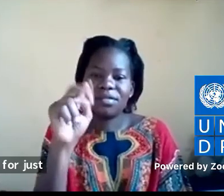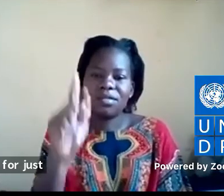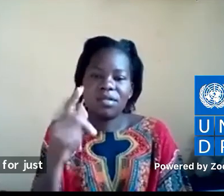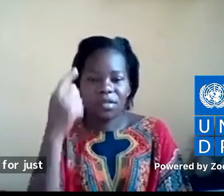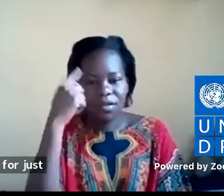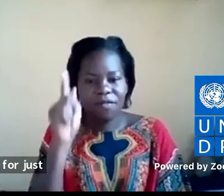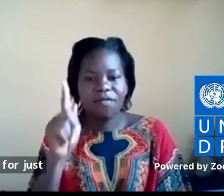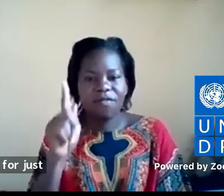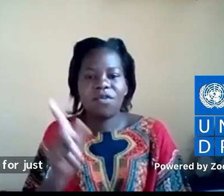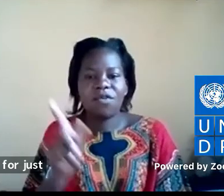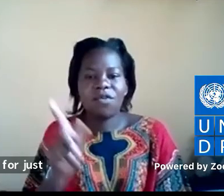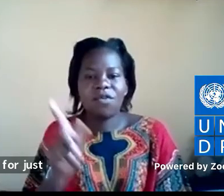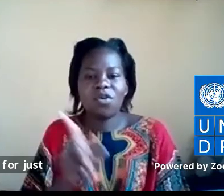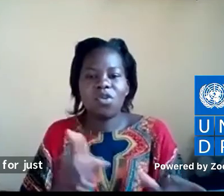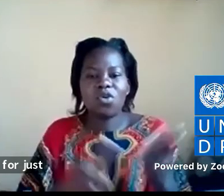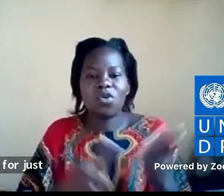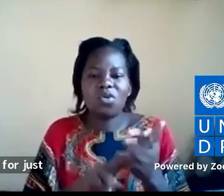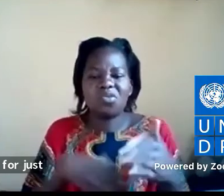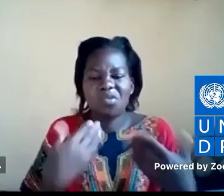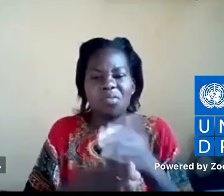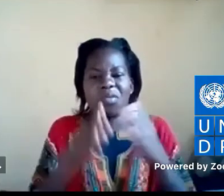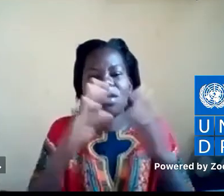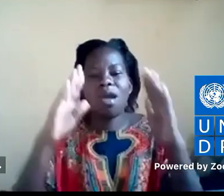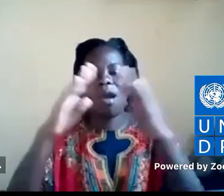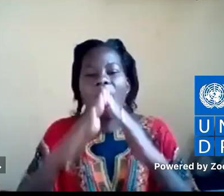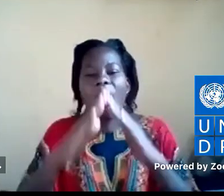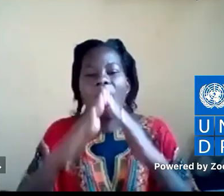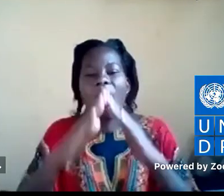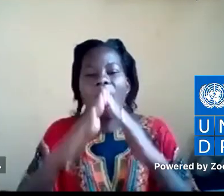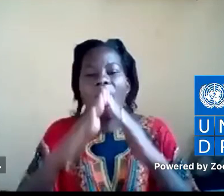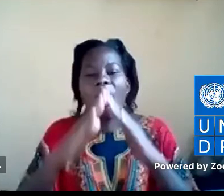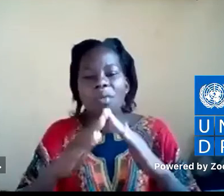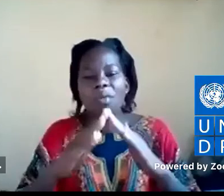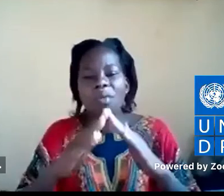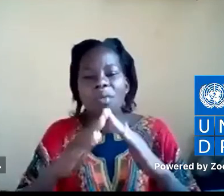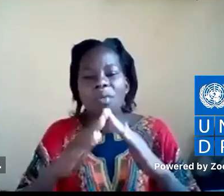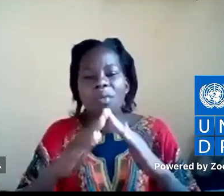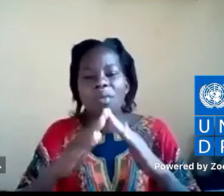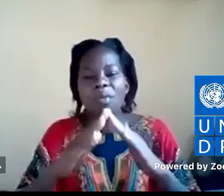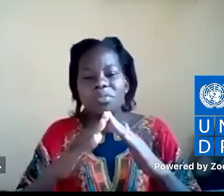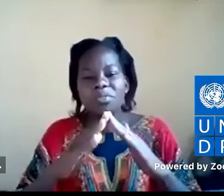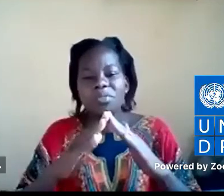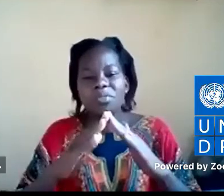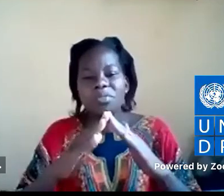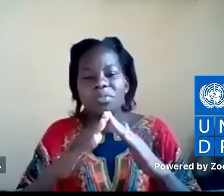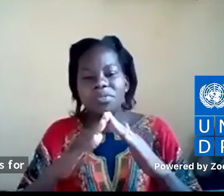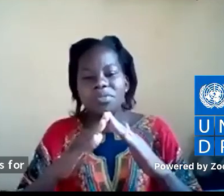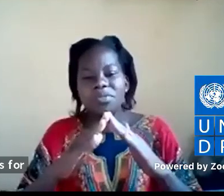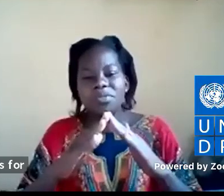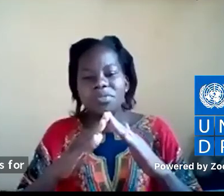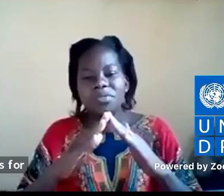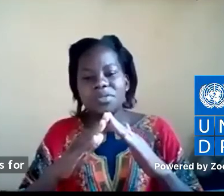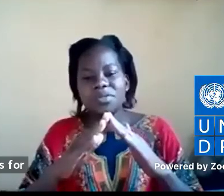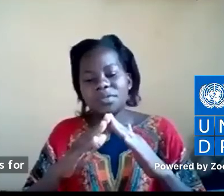a house, that one will not be regulated. But as long as it's for commercial purposes, like we have